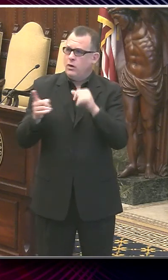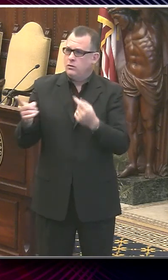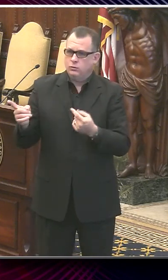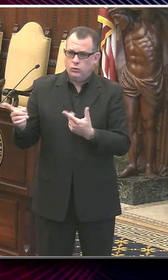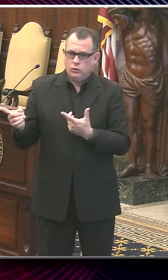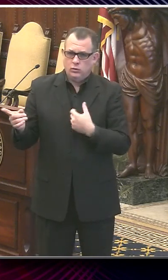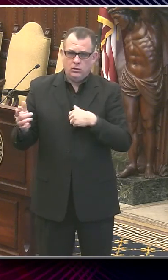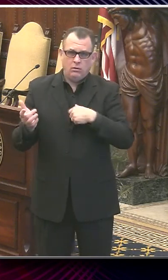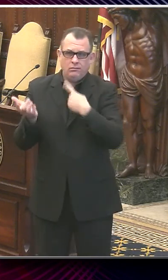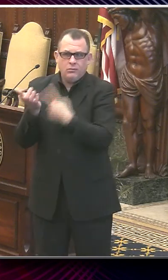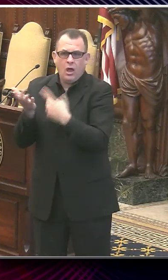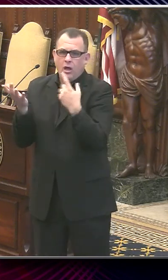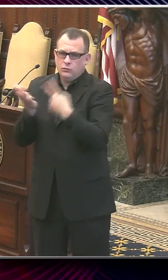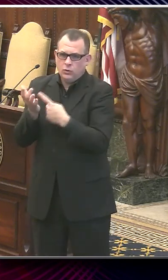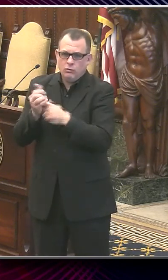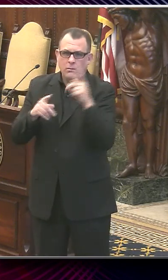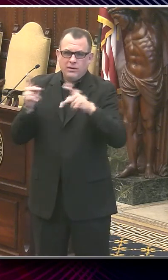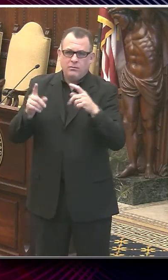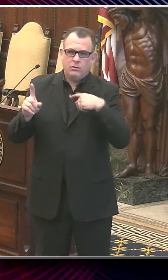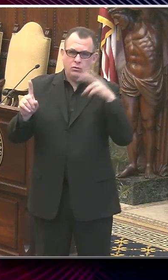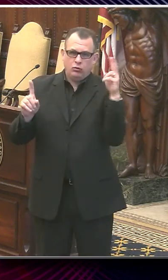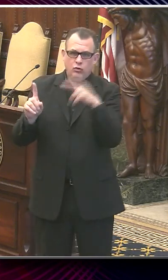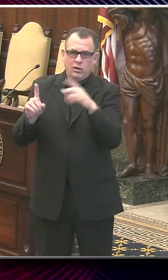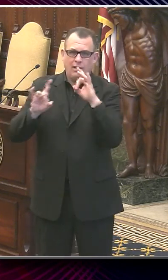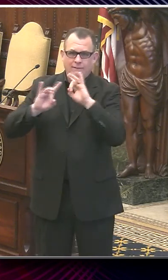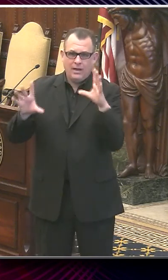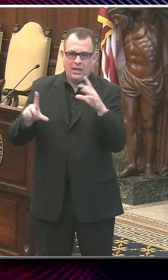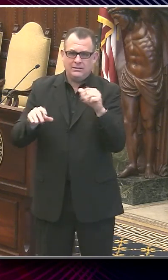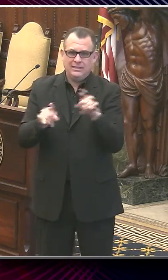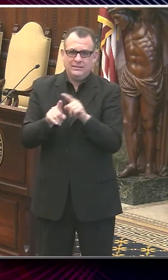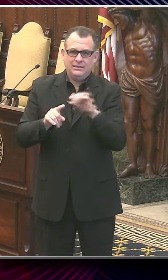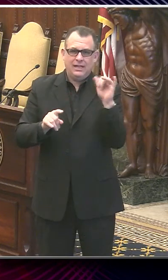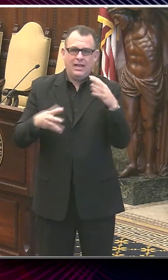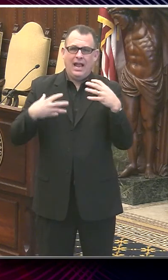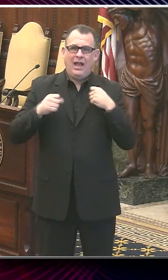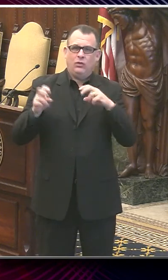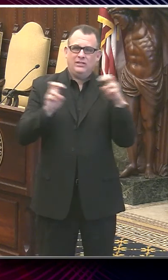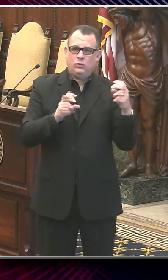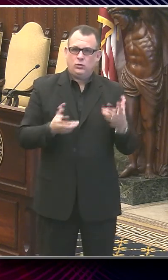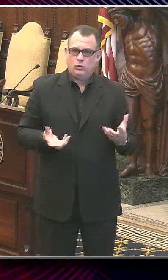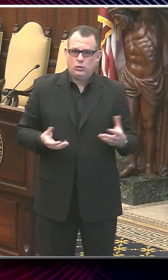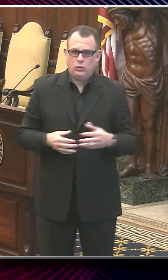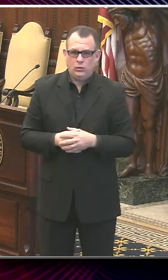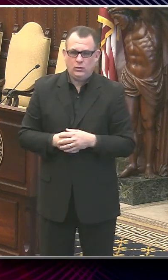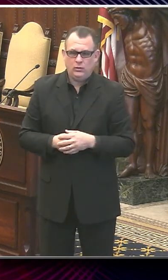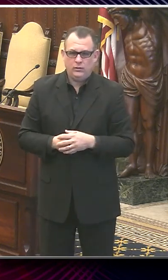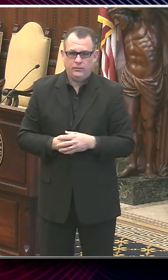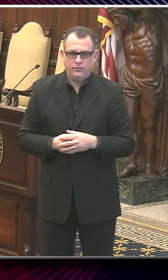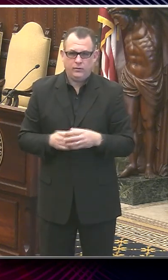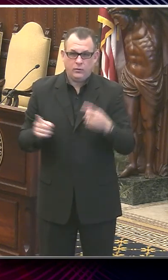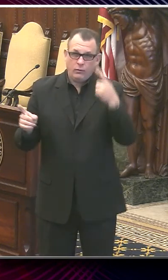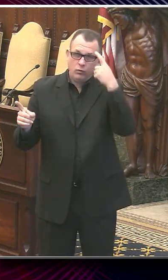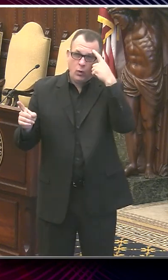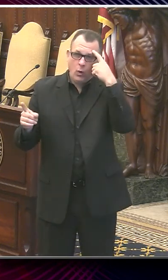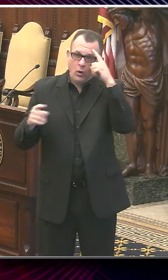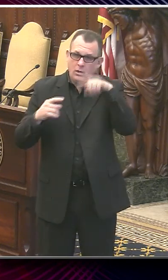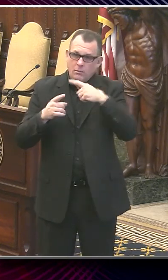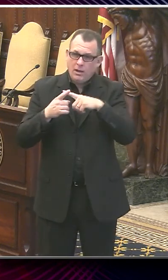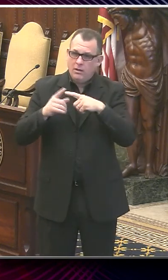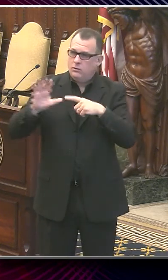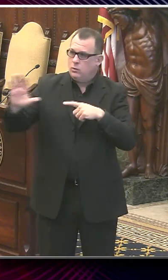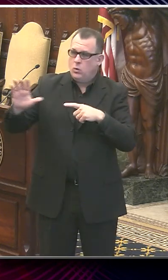talk about people viewing violence as a health issue. Have you thought about what your